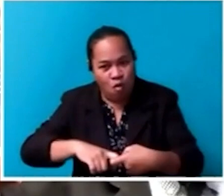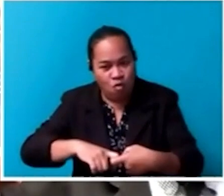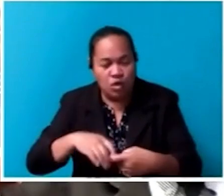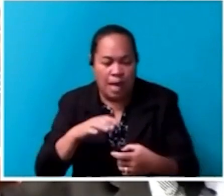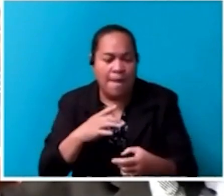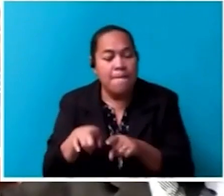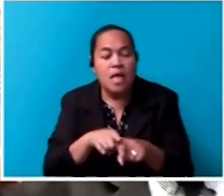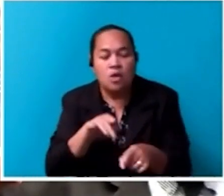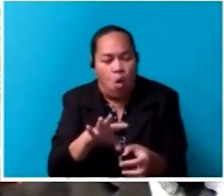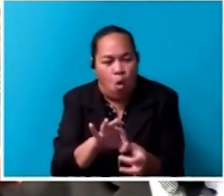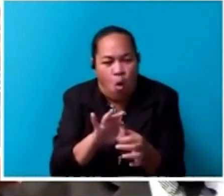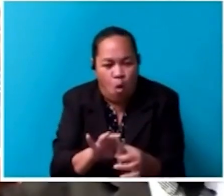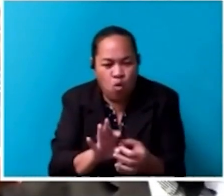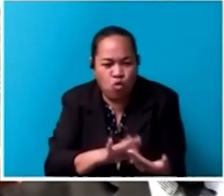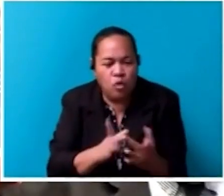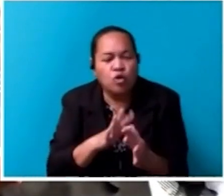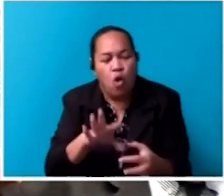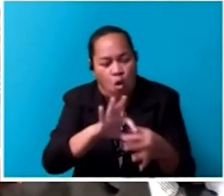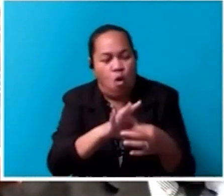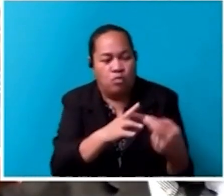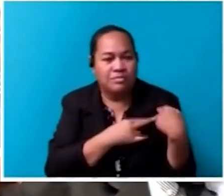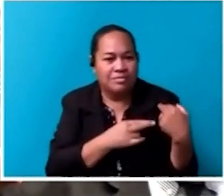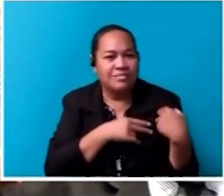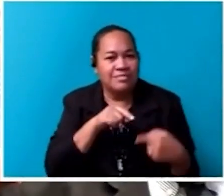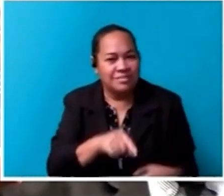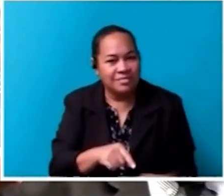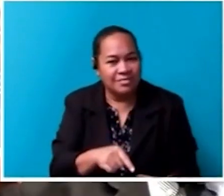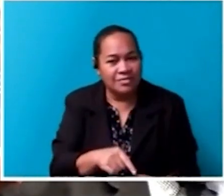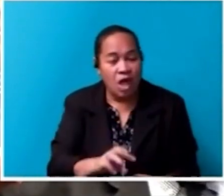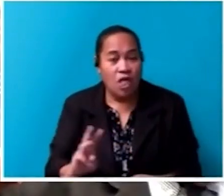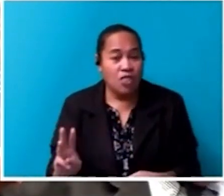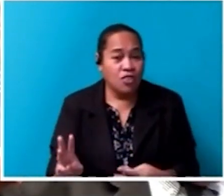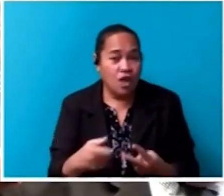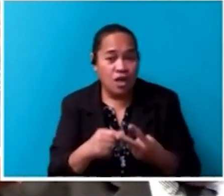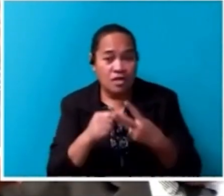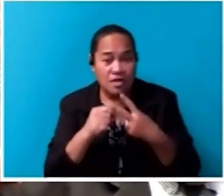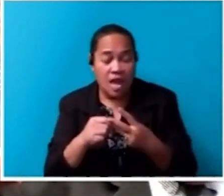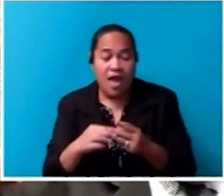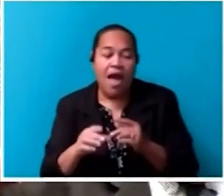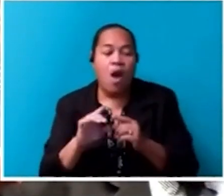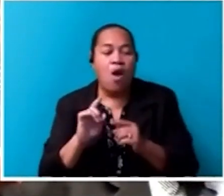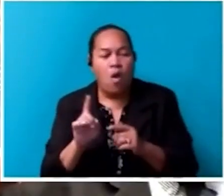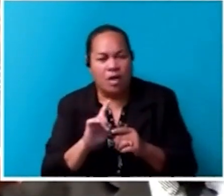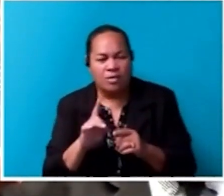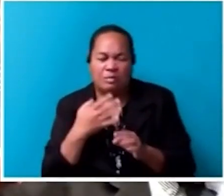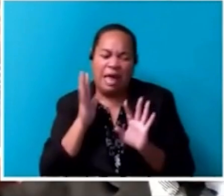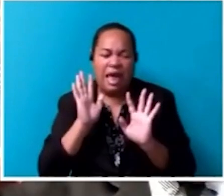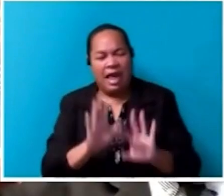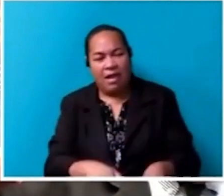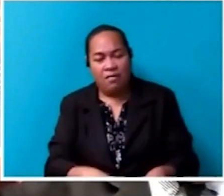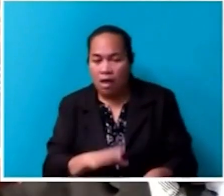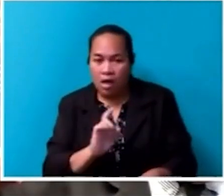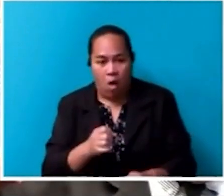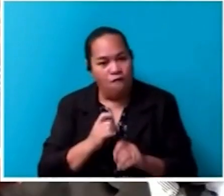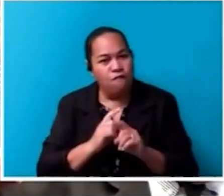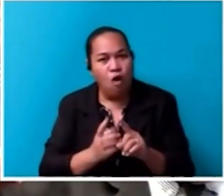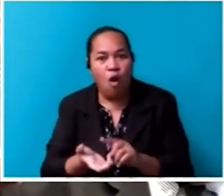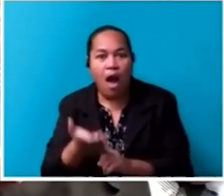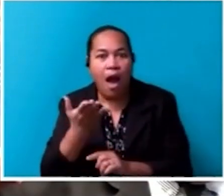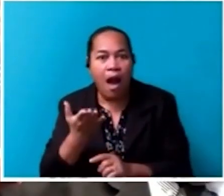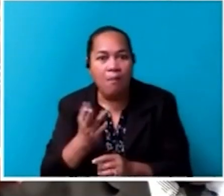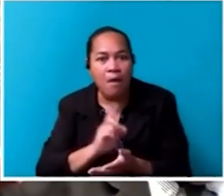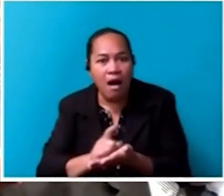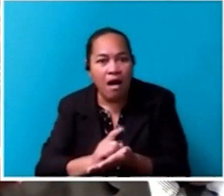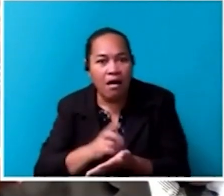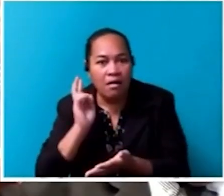emphasized. Third, sustained follow-up mechanism. Unlike Christmas on the Park, Easter on